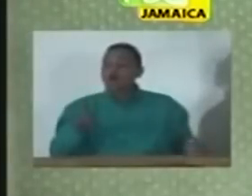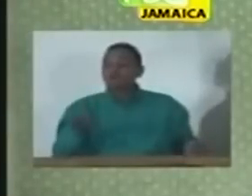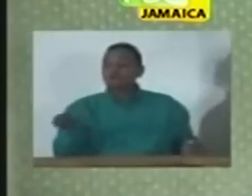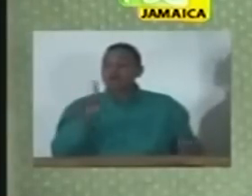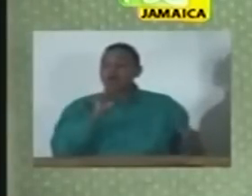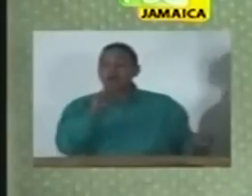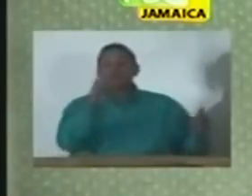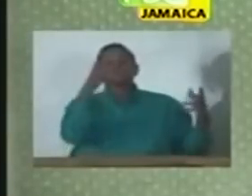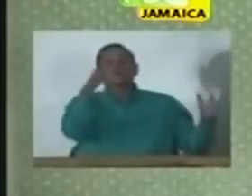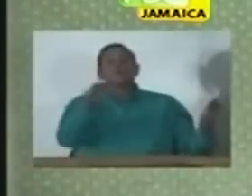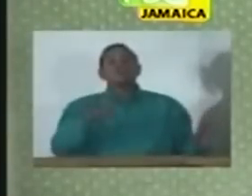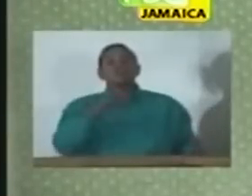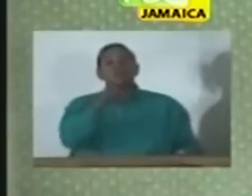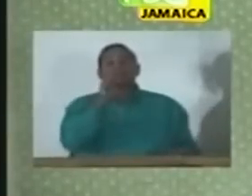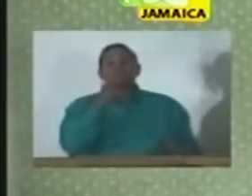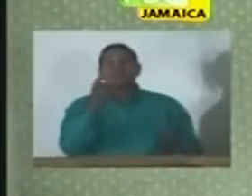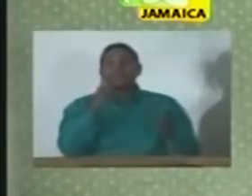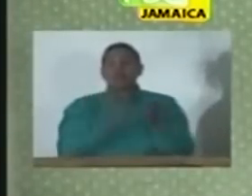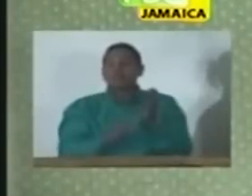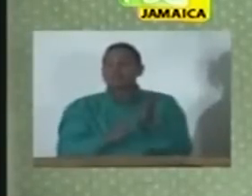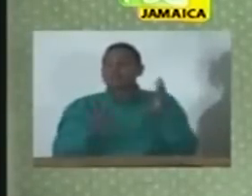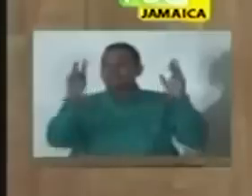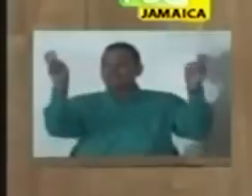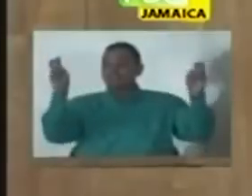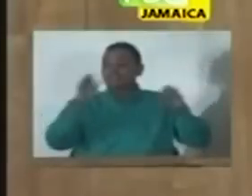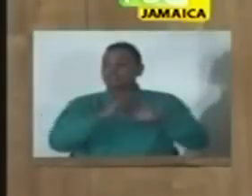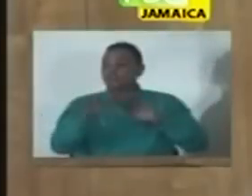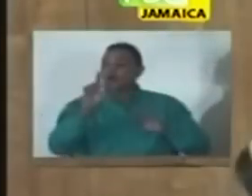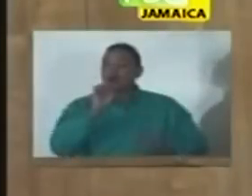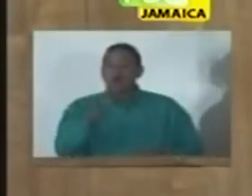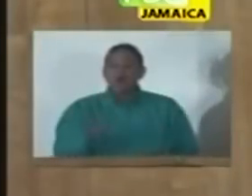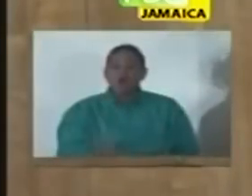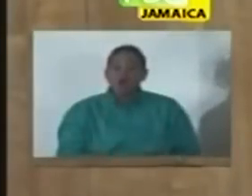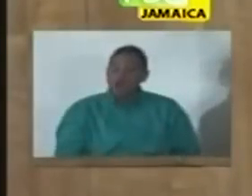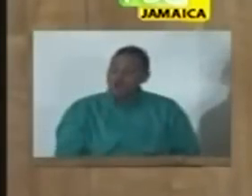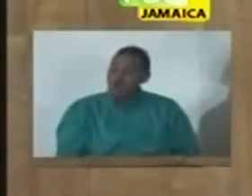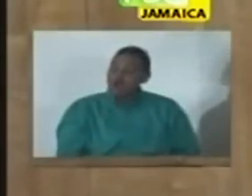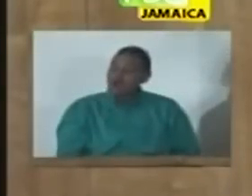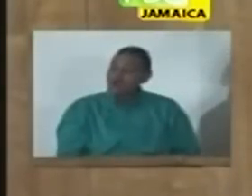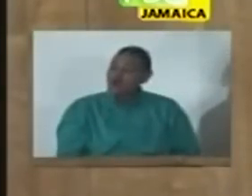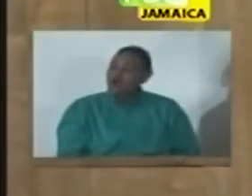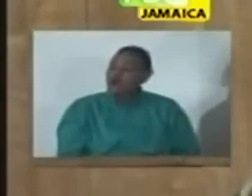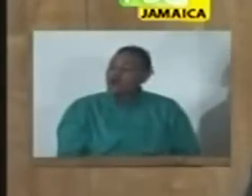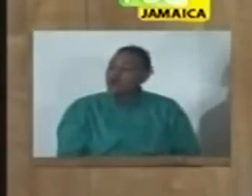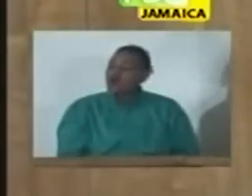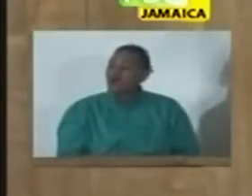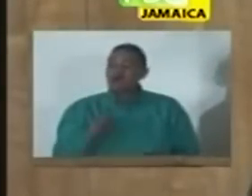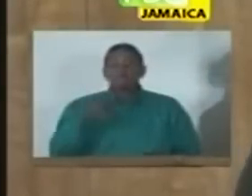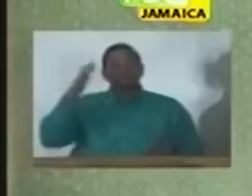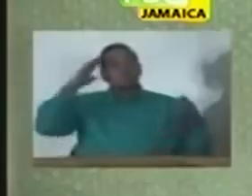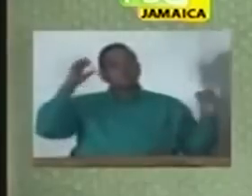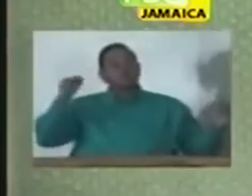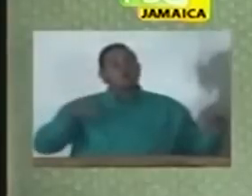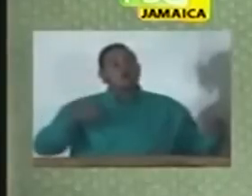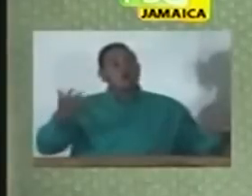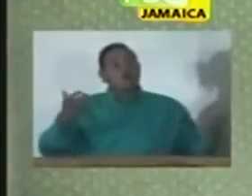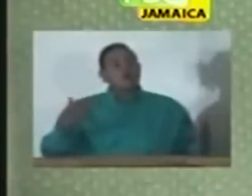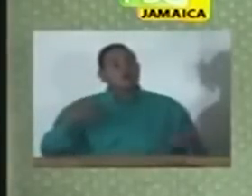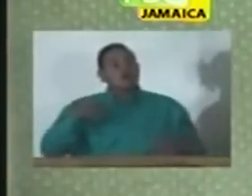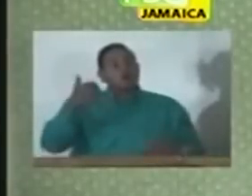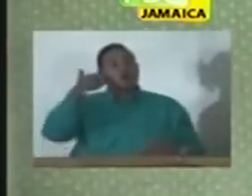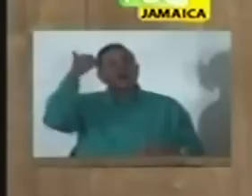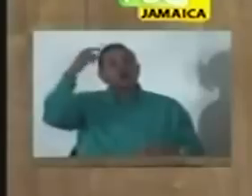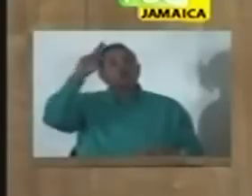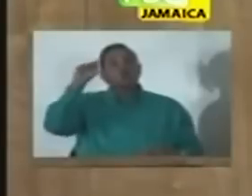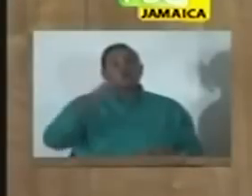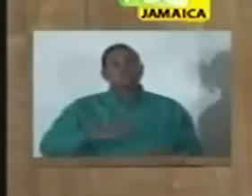already. They say that they are investigating the matter. Brought to their attention yesterday and they are investigating it. And I'm